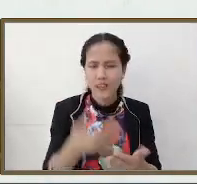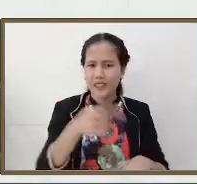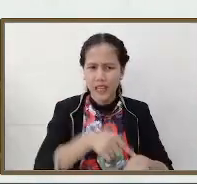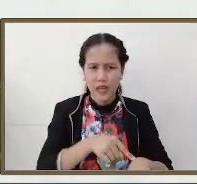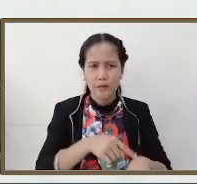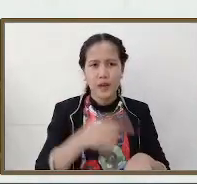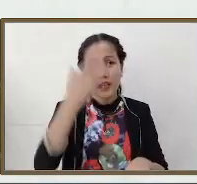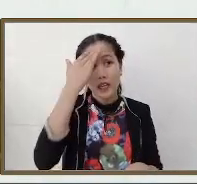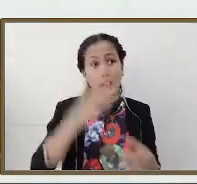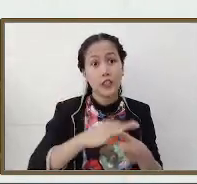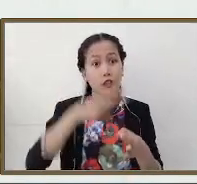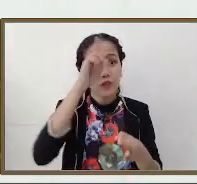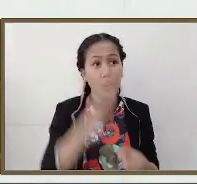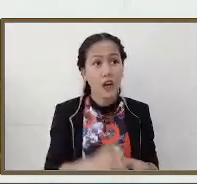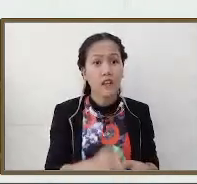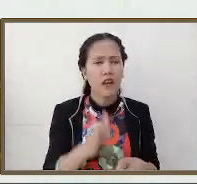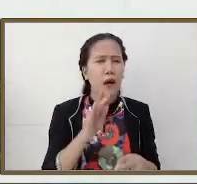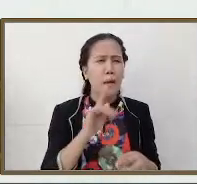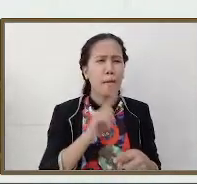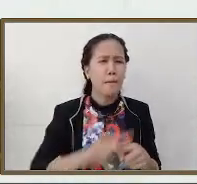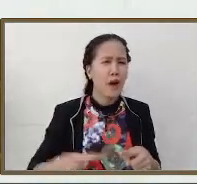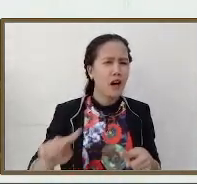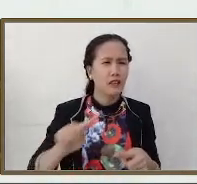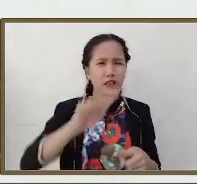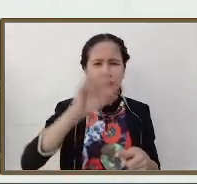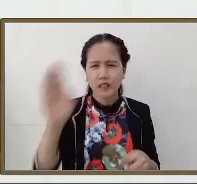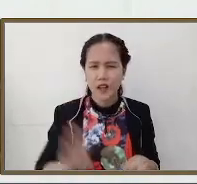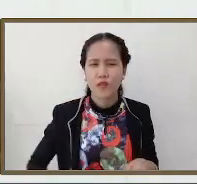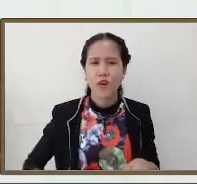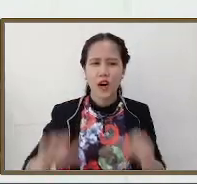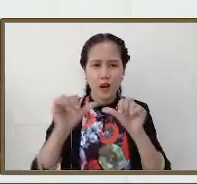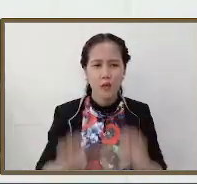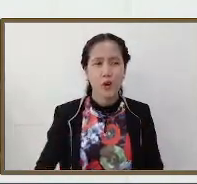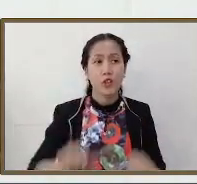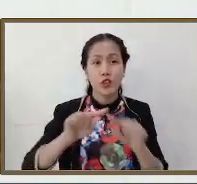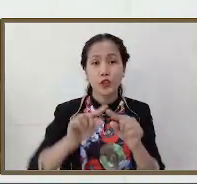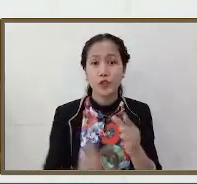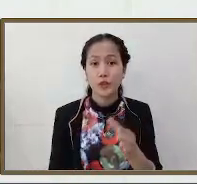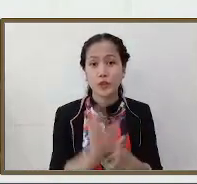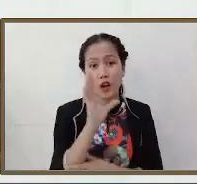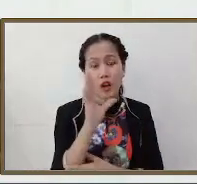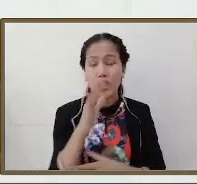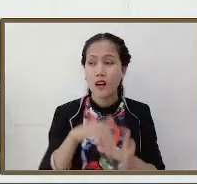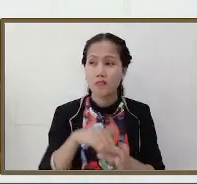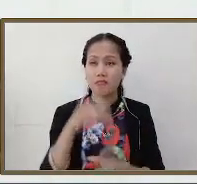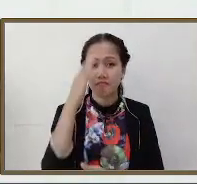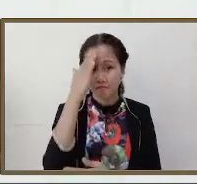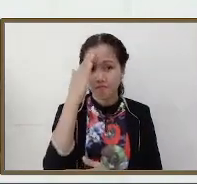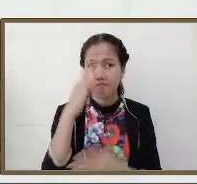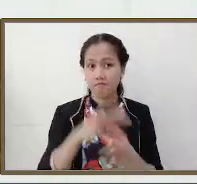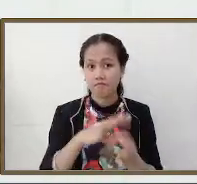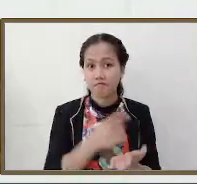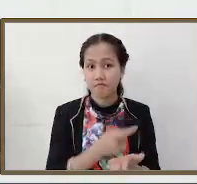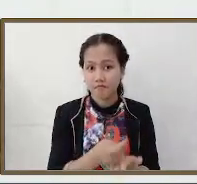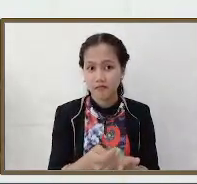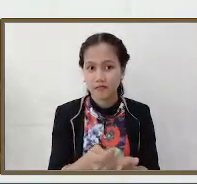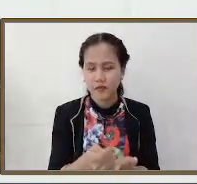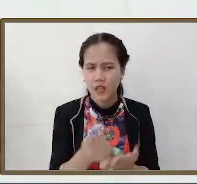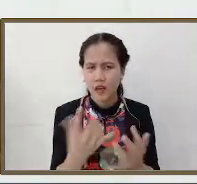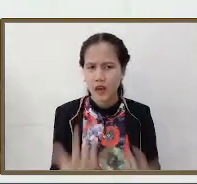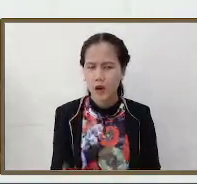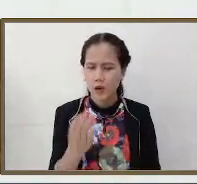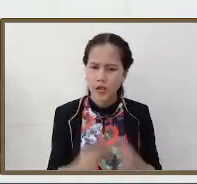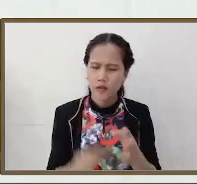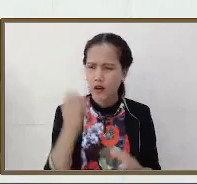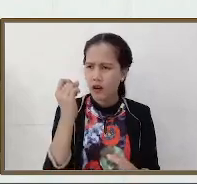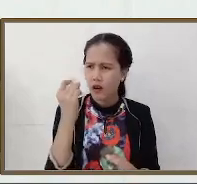But, like I said, they were never able to grow in the knowledge of truth. Now, kung uunawain po natin kung